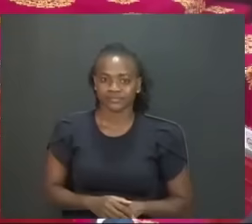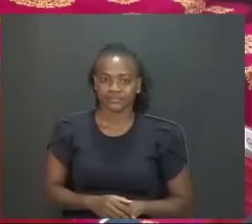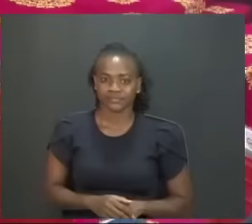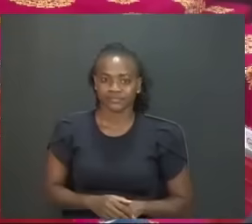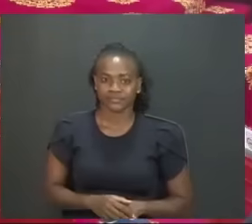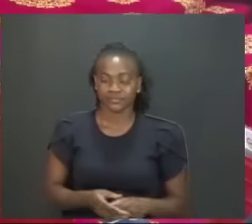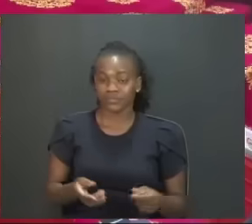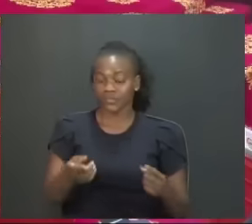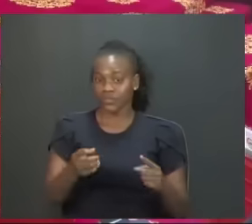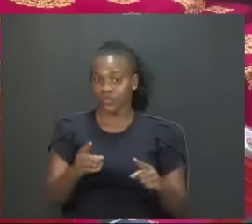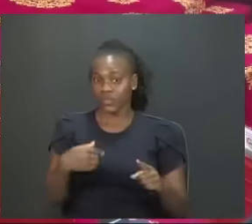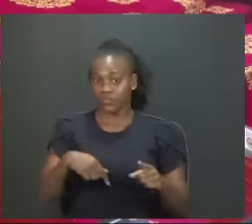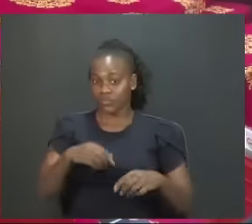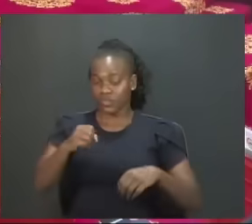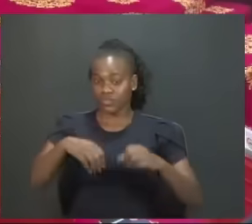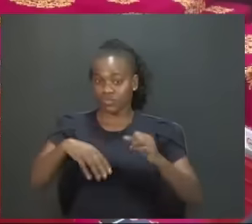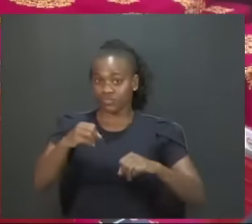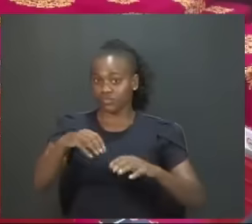when we are contributing,